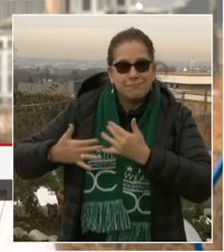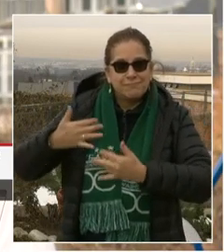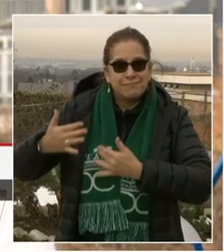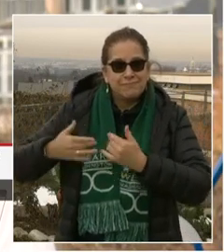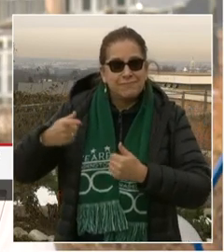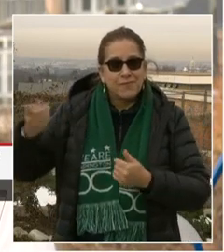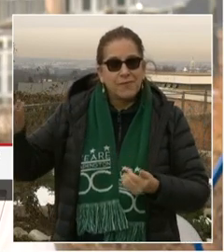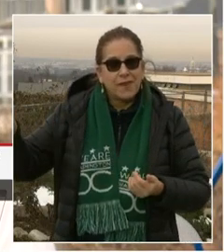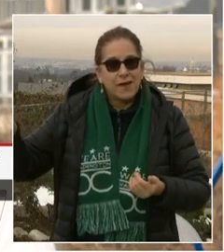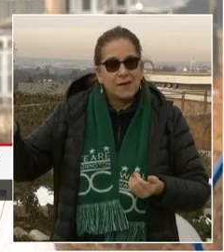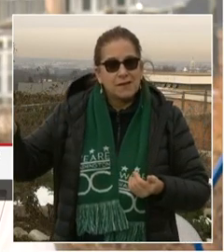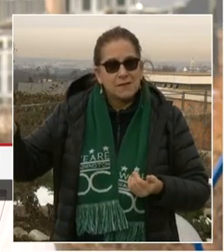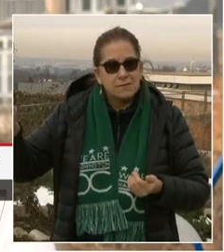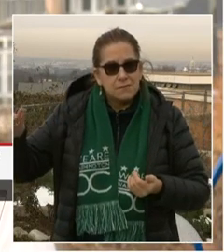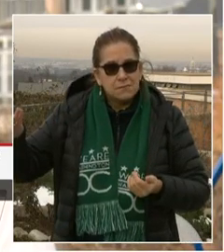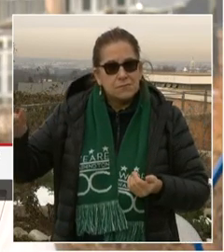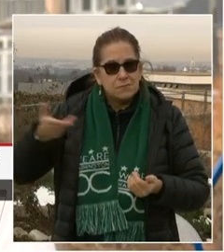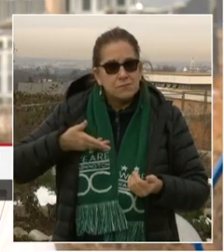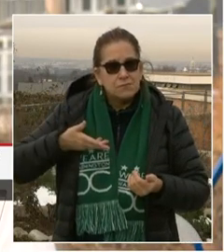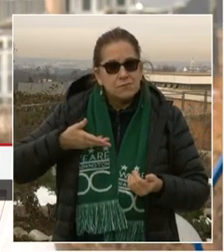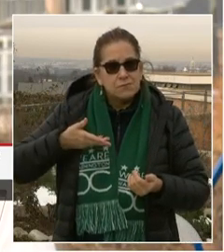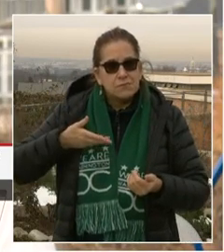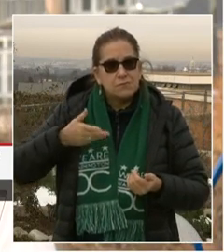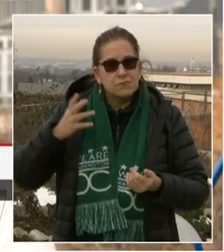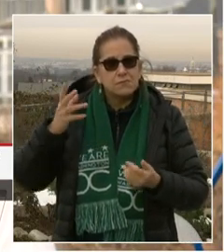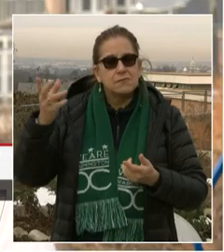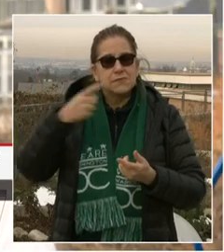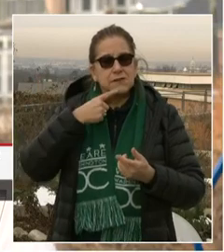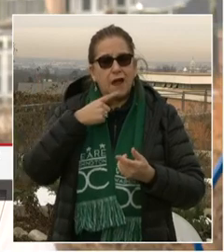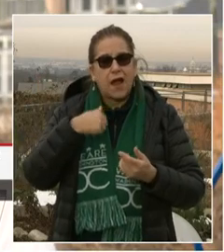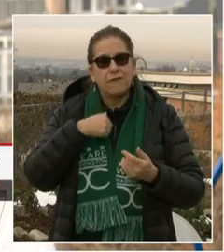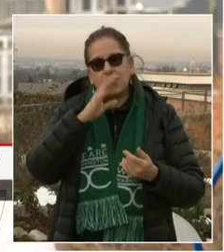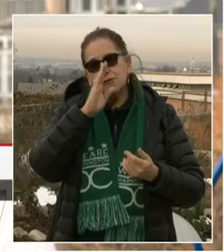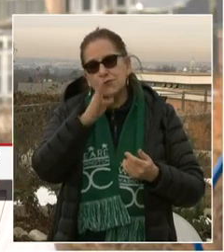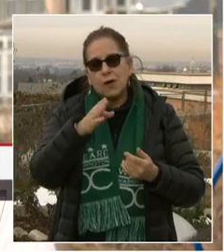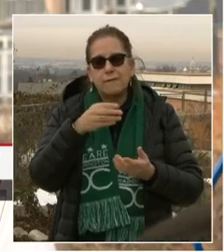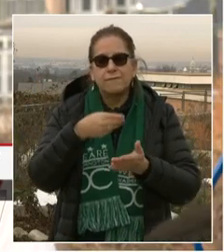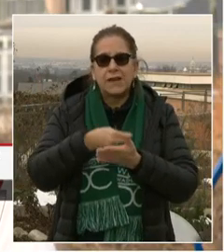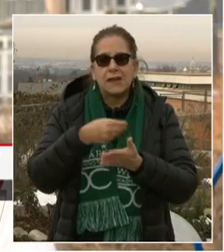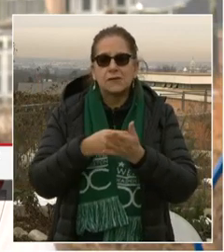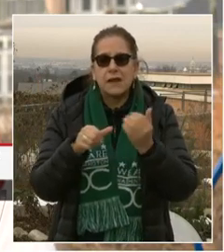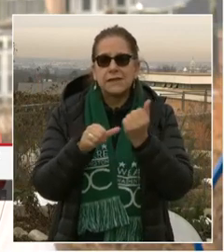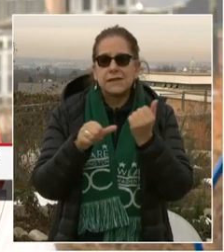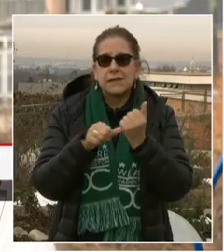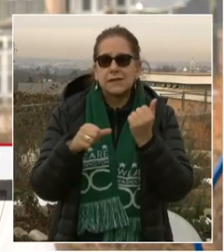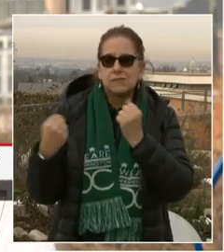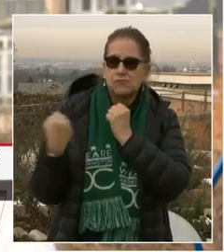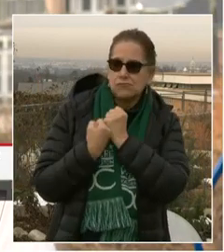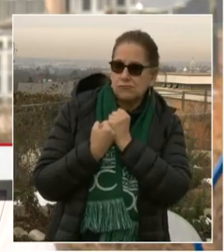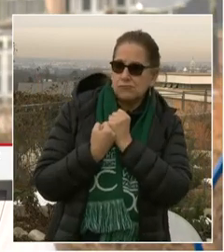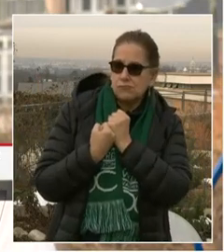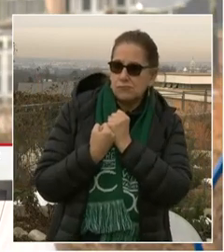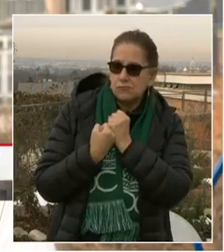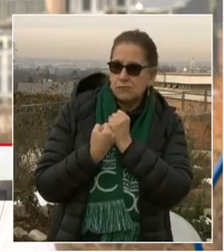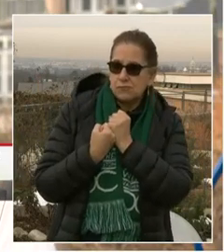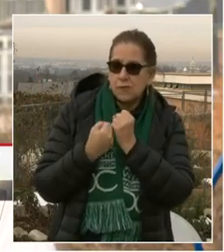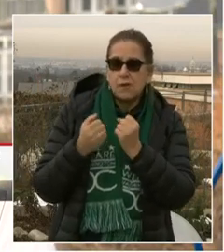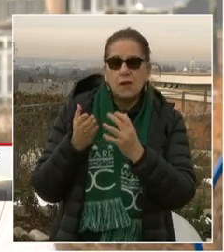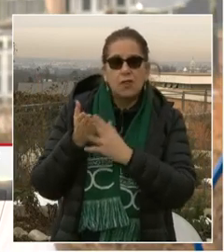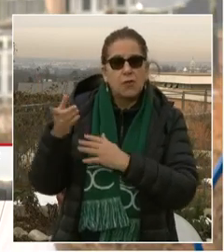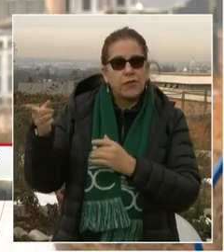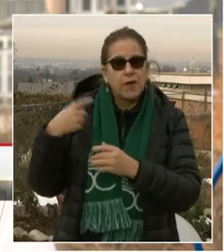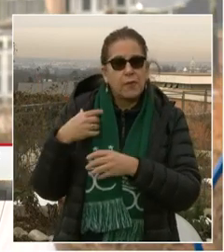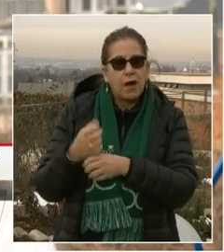cash assistance. It was a blessing. I was also able to get groceries, Pampers, educational resources for my